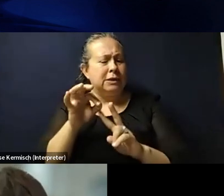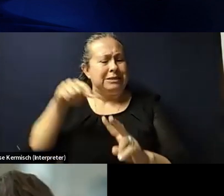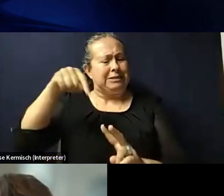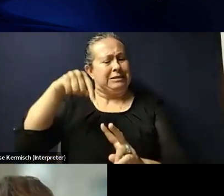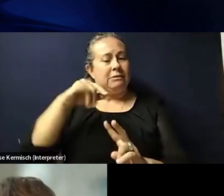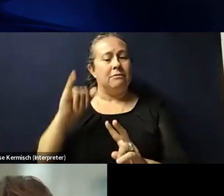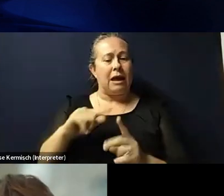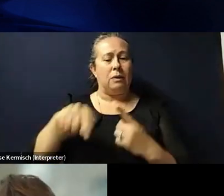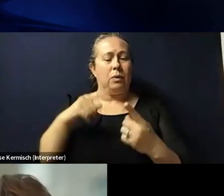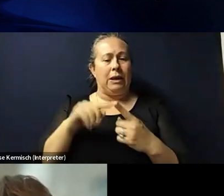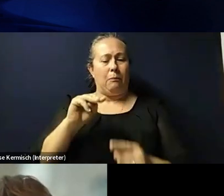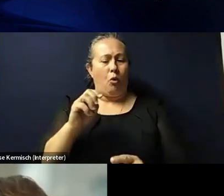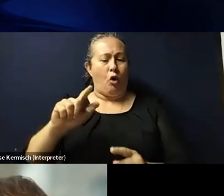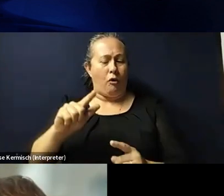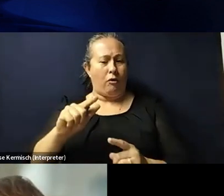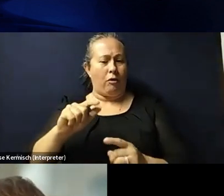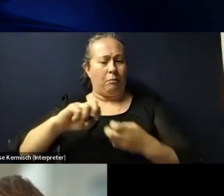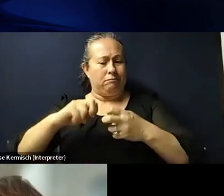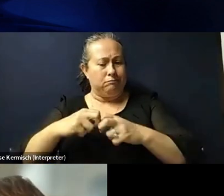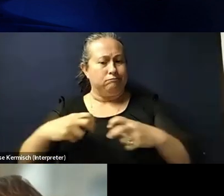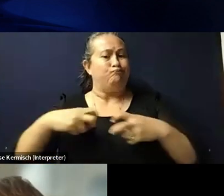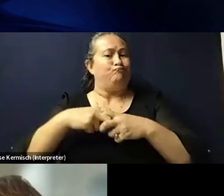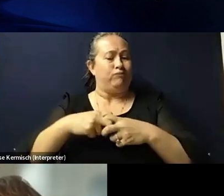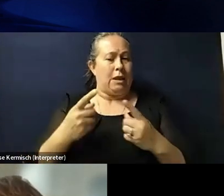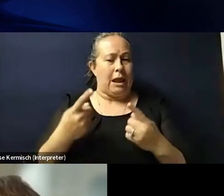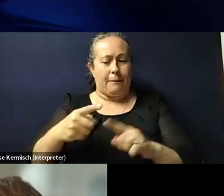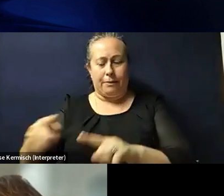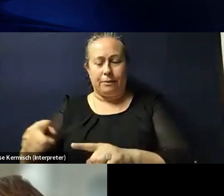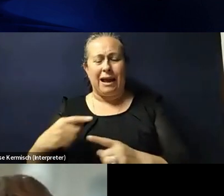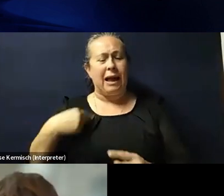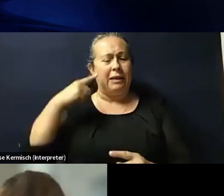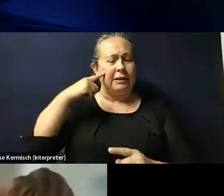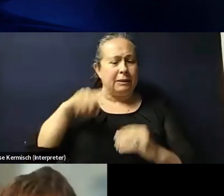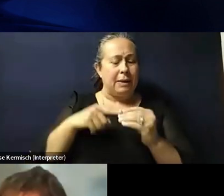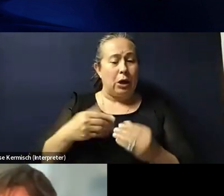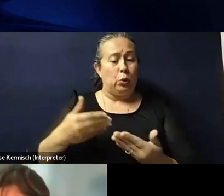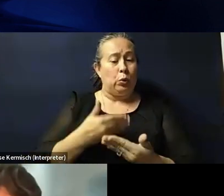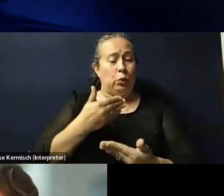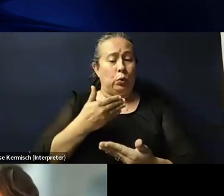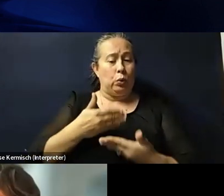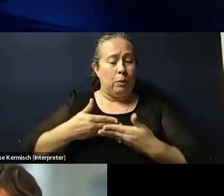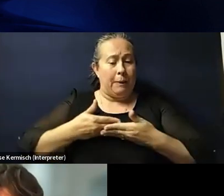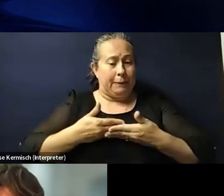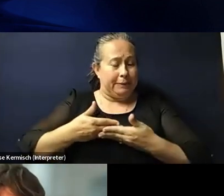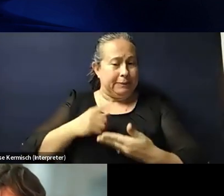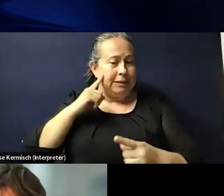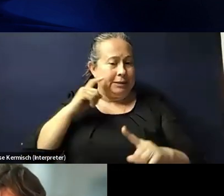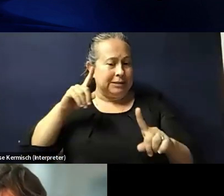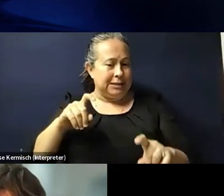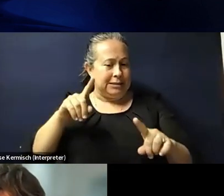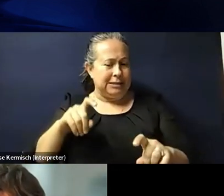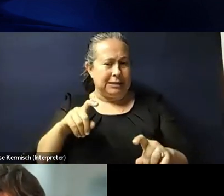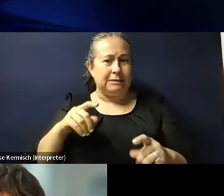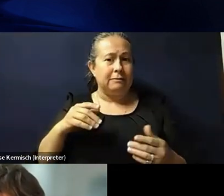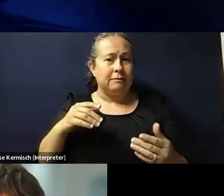more quandary is raised. So I'm thinking of like newborn hearing testing. Which is done, I don't know,